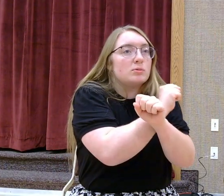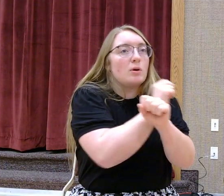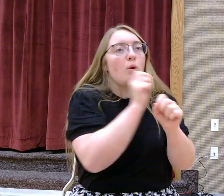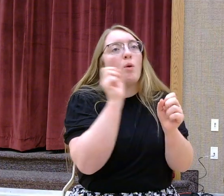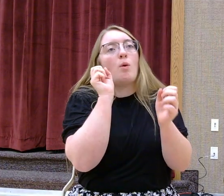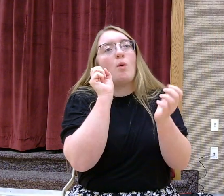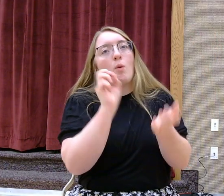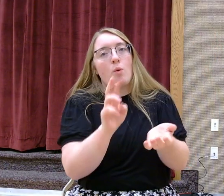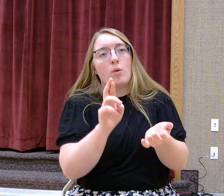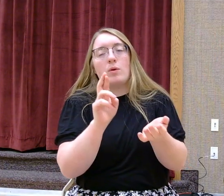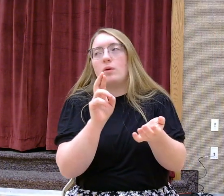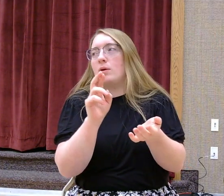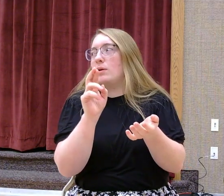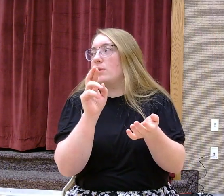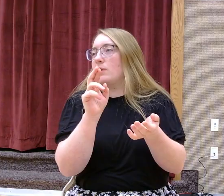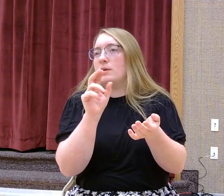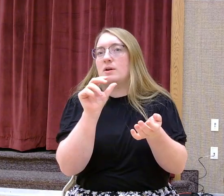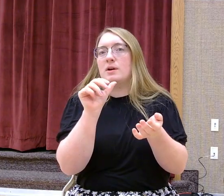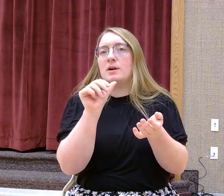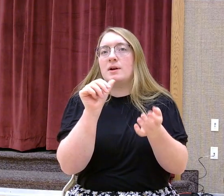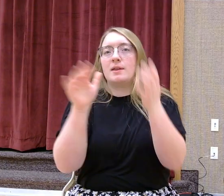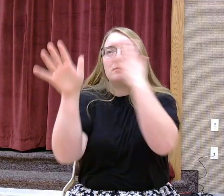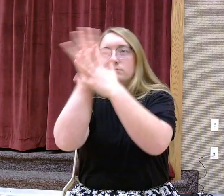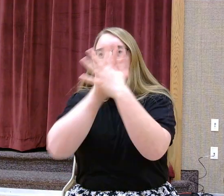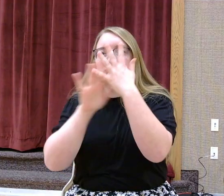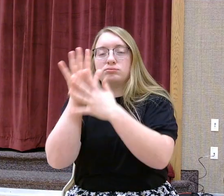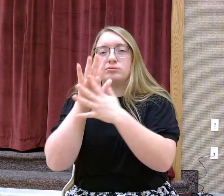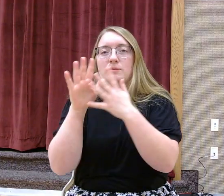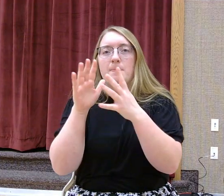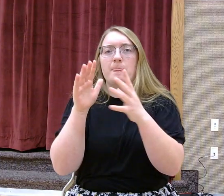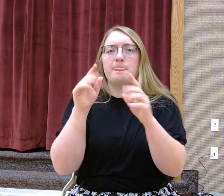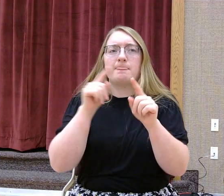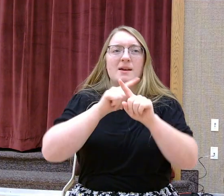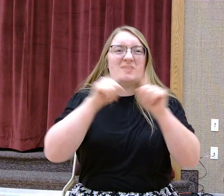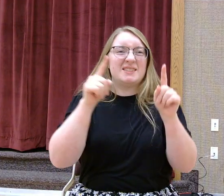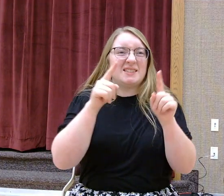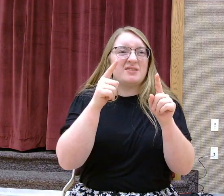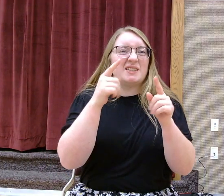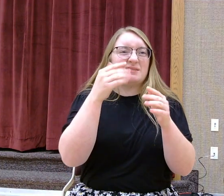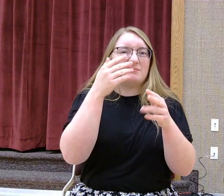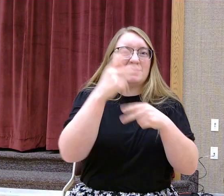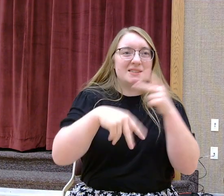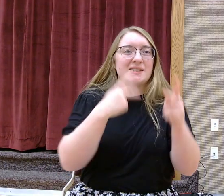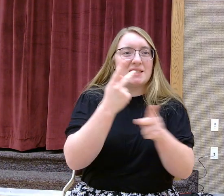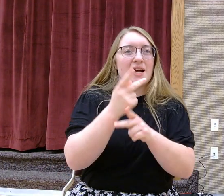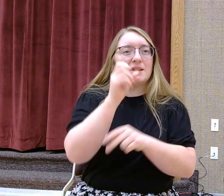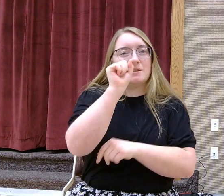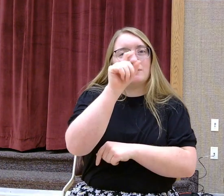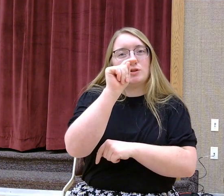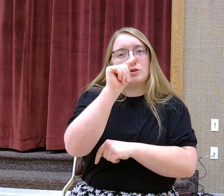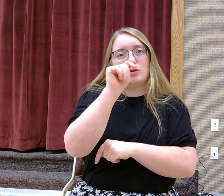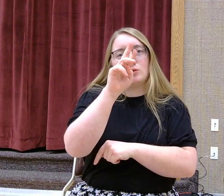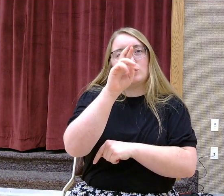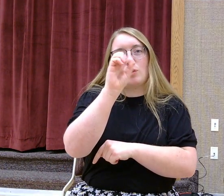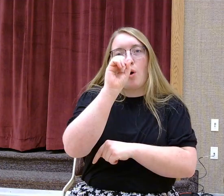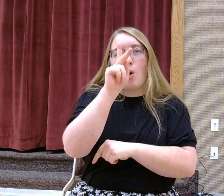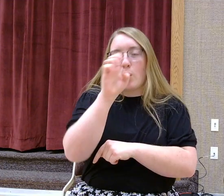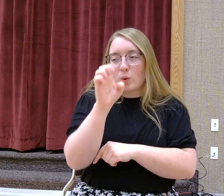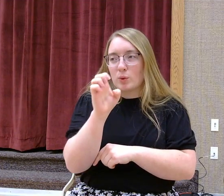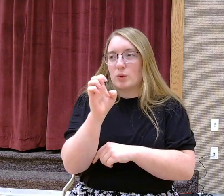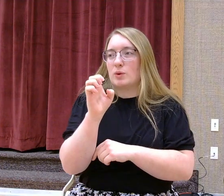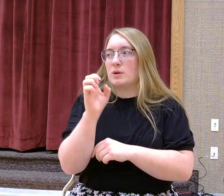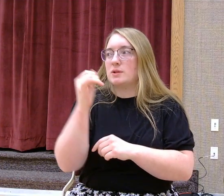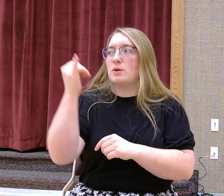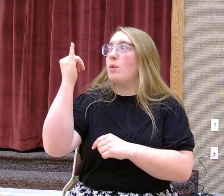if there's a hemorrhagic stroke, but it's pretty rare. Ischemic stroke is usually one side or the other. And it's what's called contralateral. So if I have a stroke